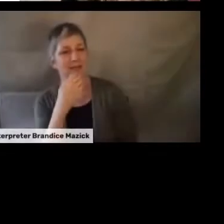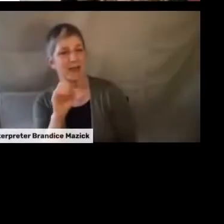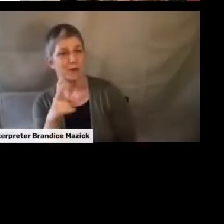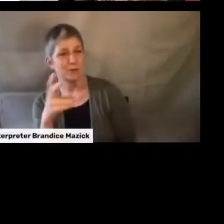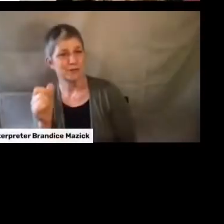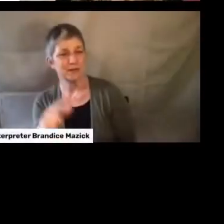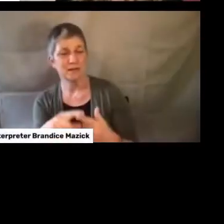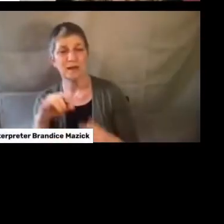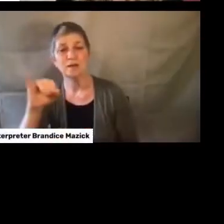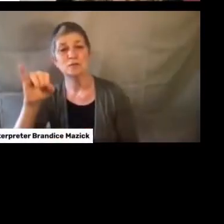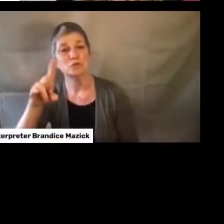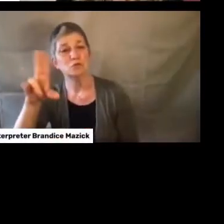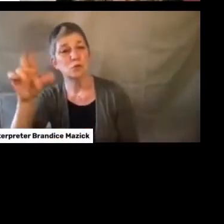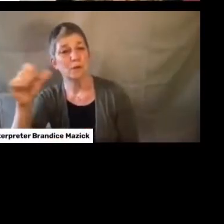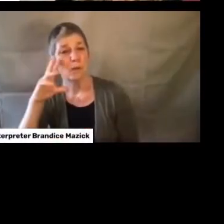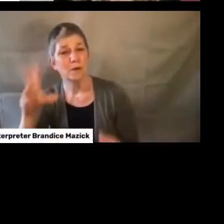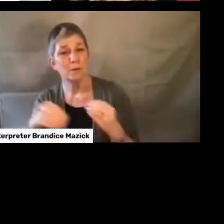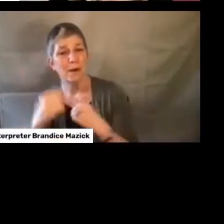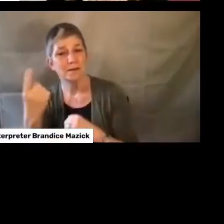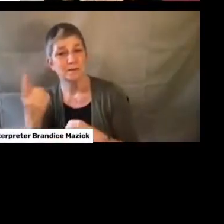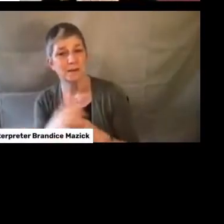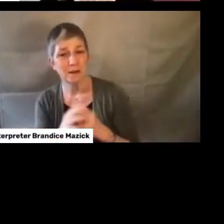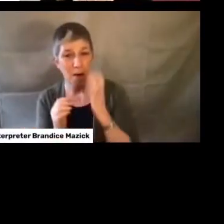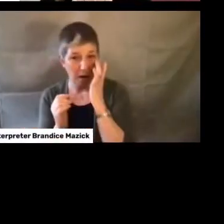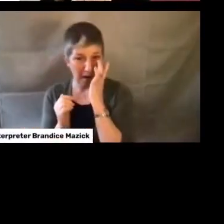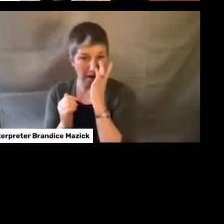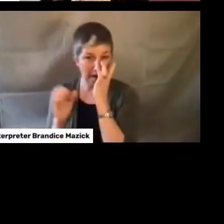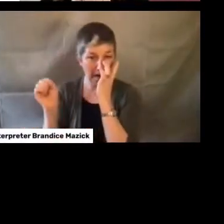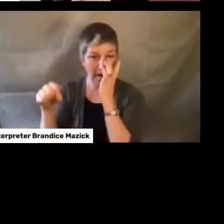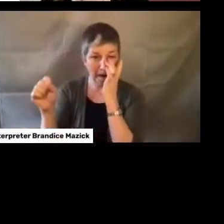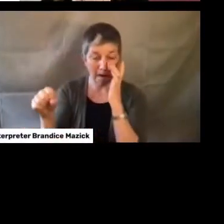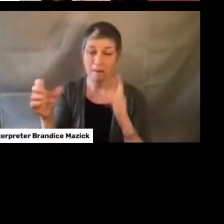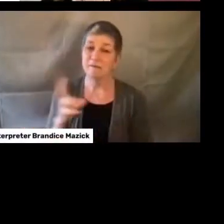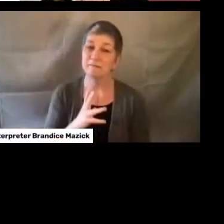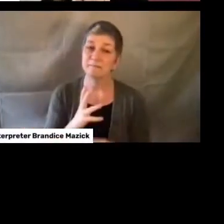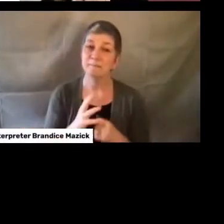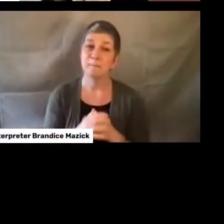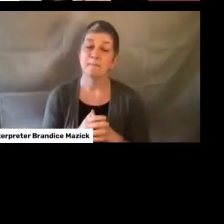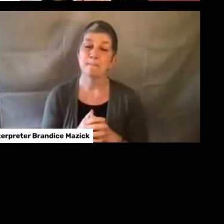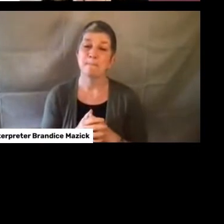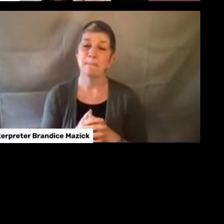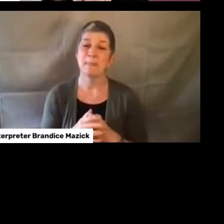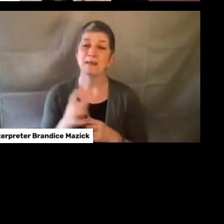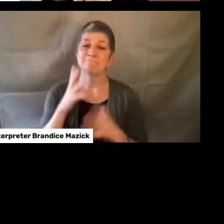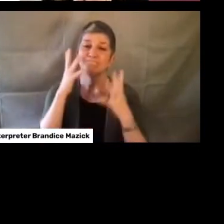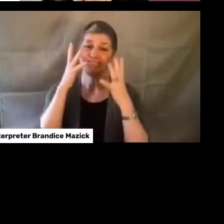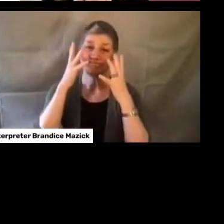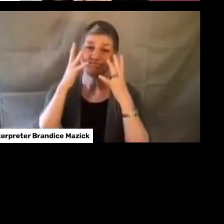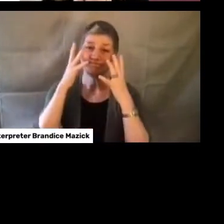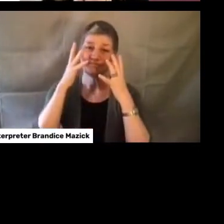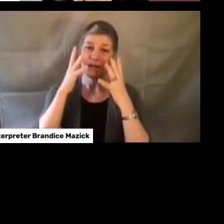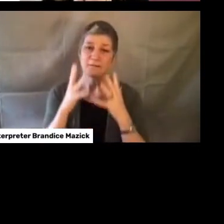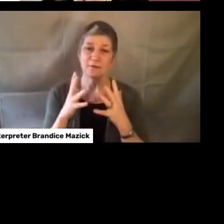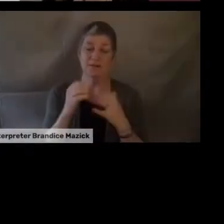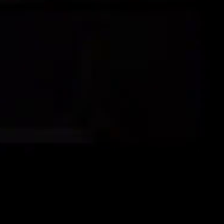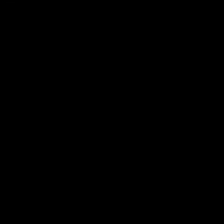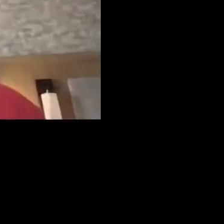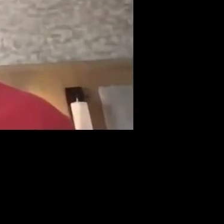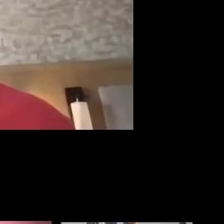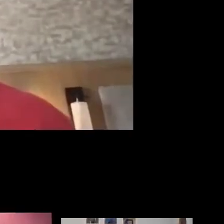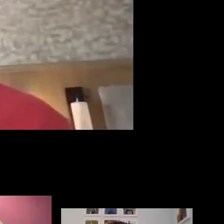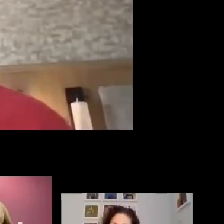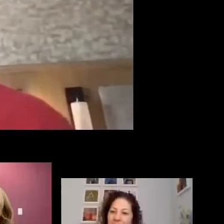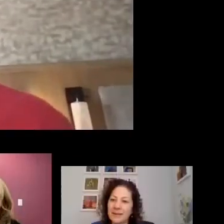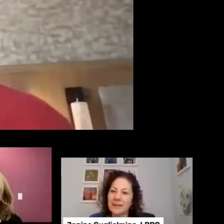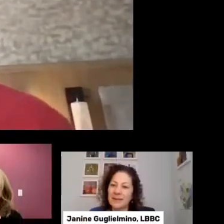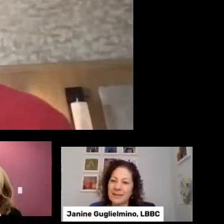want to add anything? Yeah, I'll add that unfortunately, not every doctor is